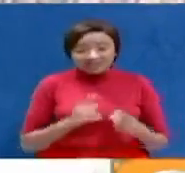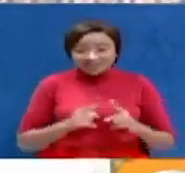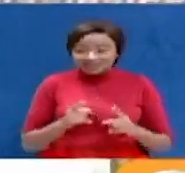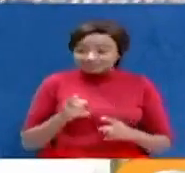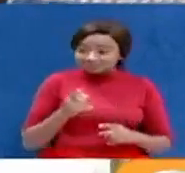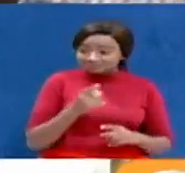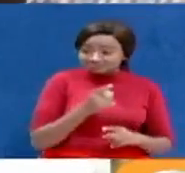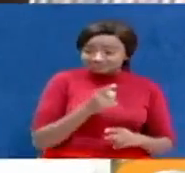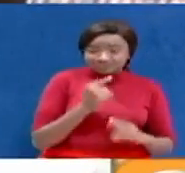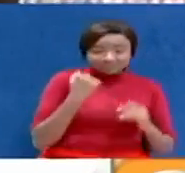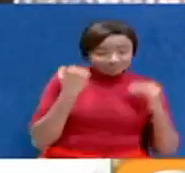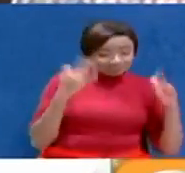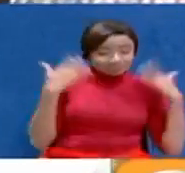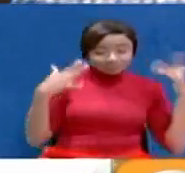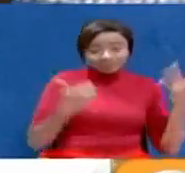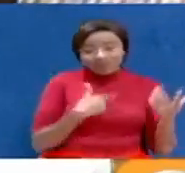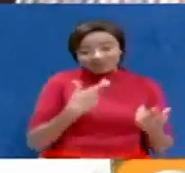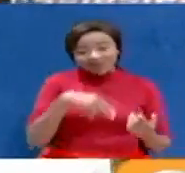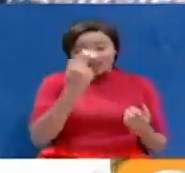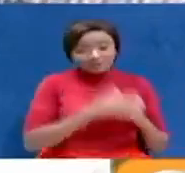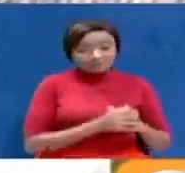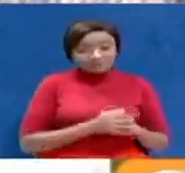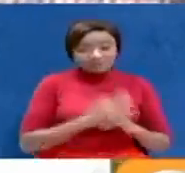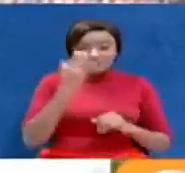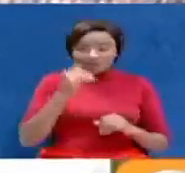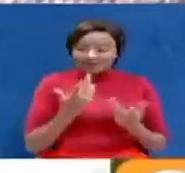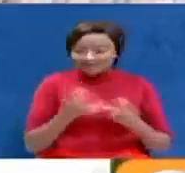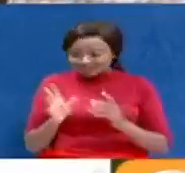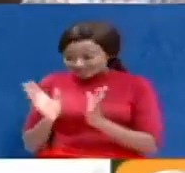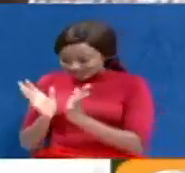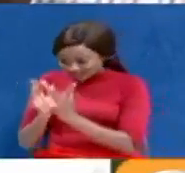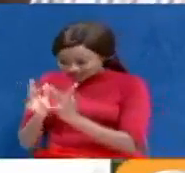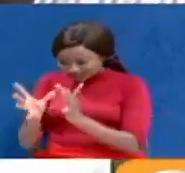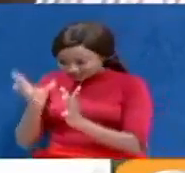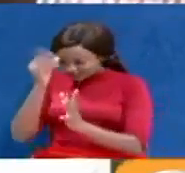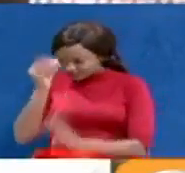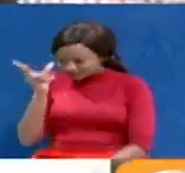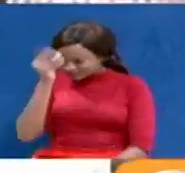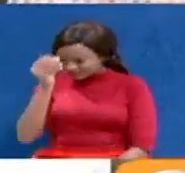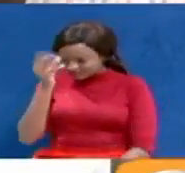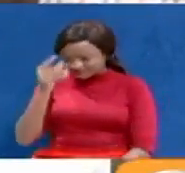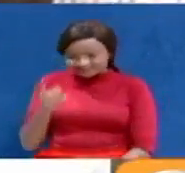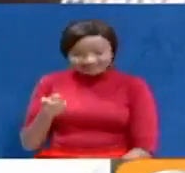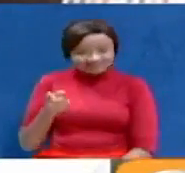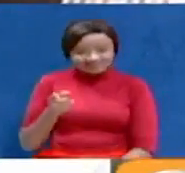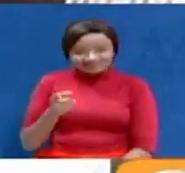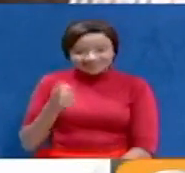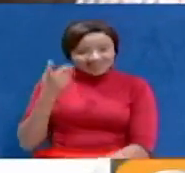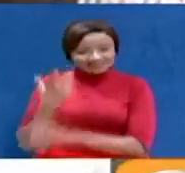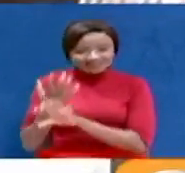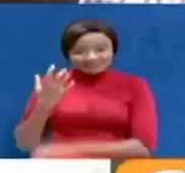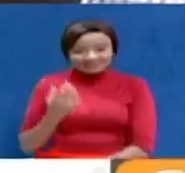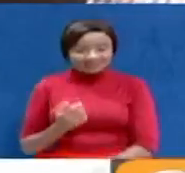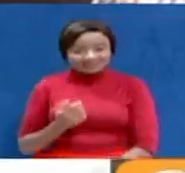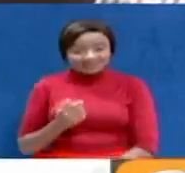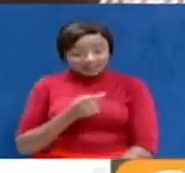prospective dentist is a worried man, arguing his efforts to follow online classes from the School of Health Sciences have been futile. Of concern